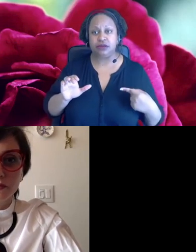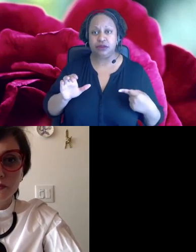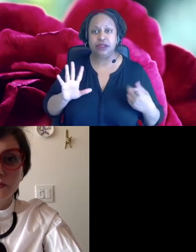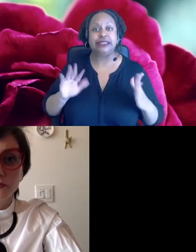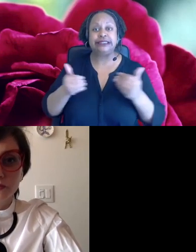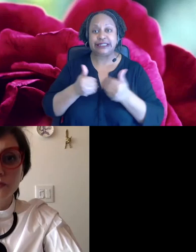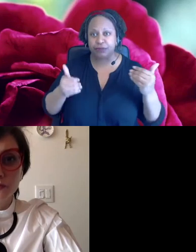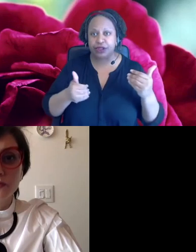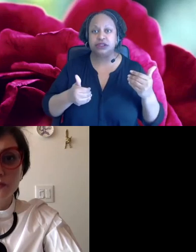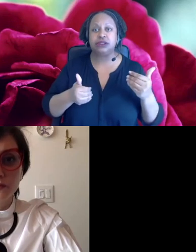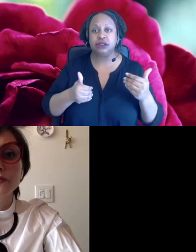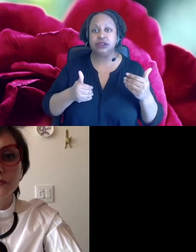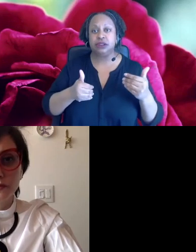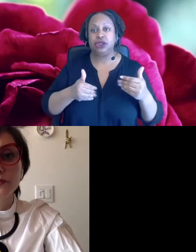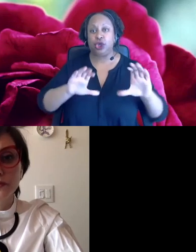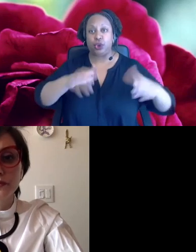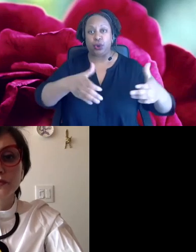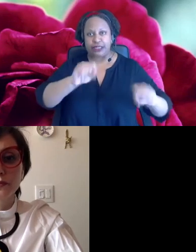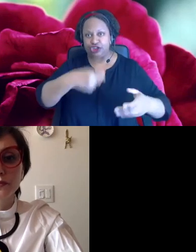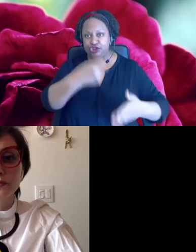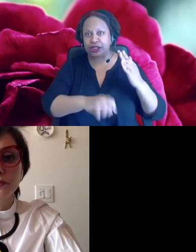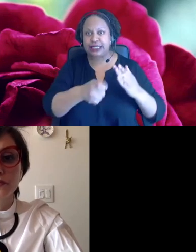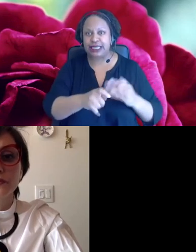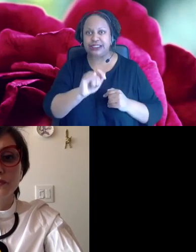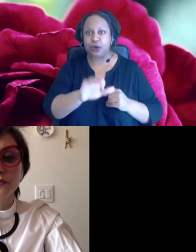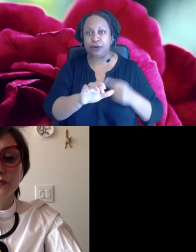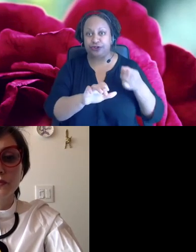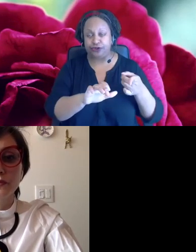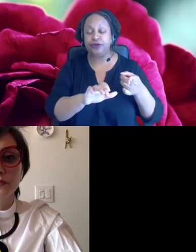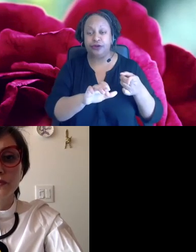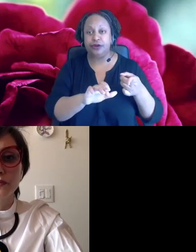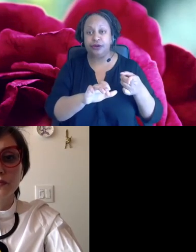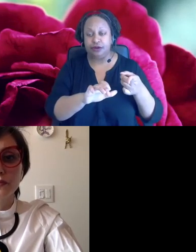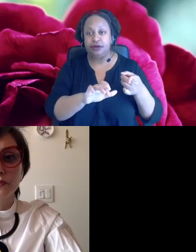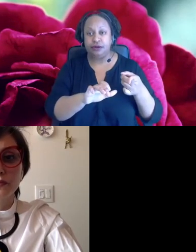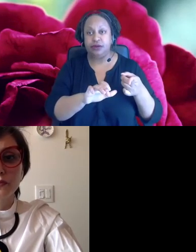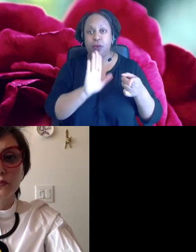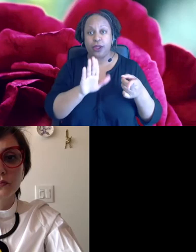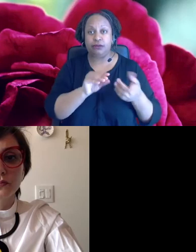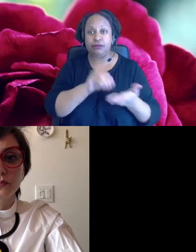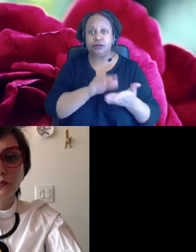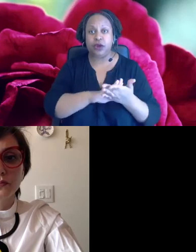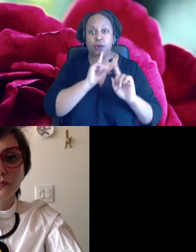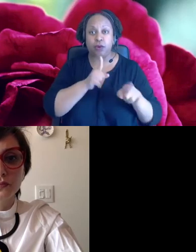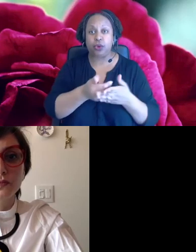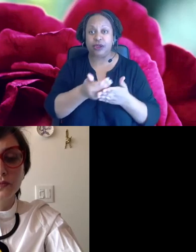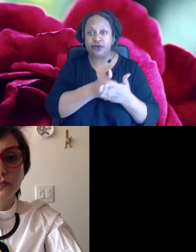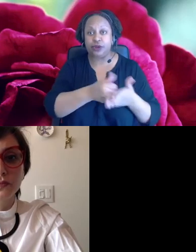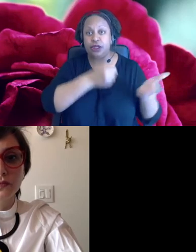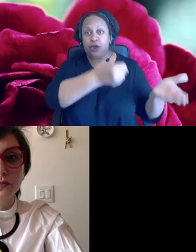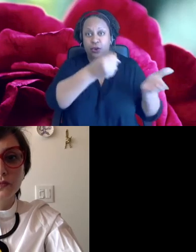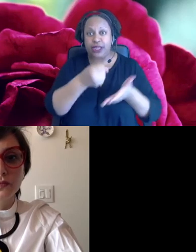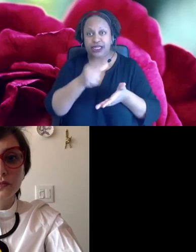separate taxable entity. So it's a corporation. The corporation would report a revenue of, in this